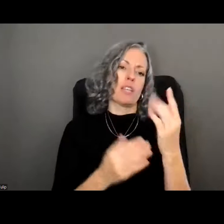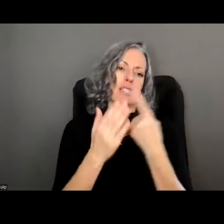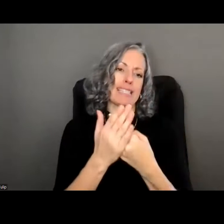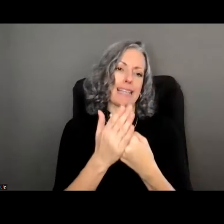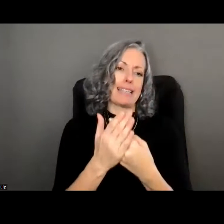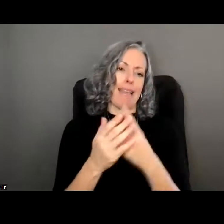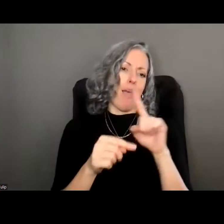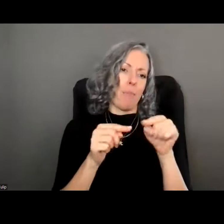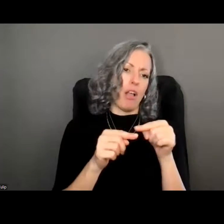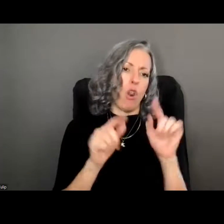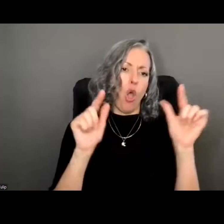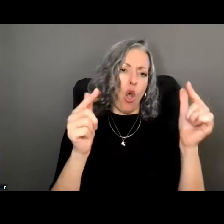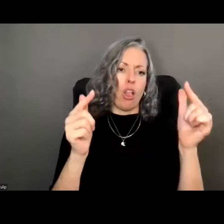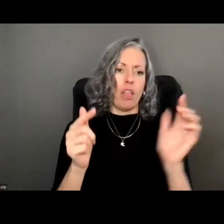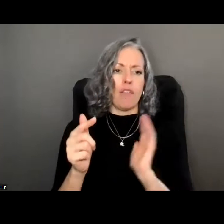our